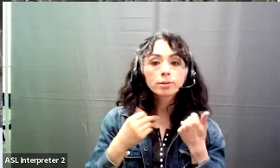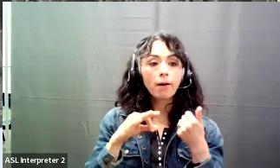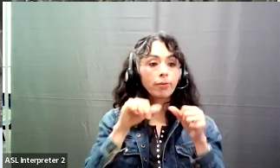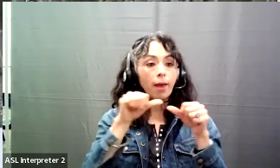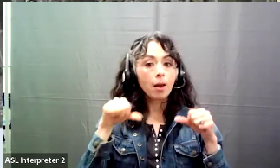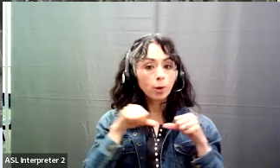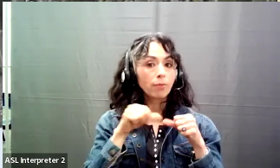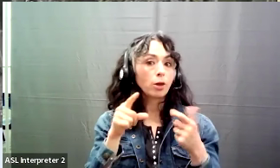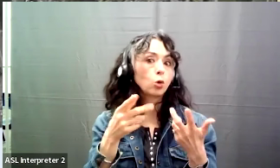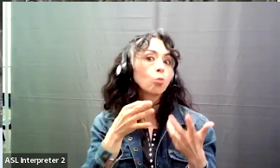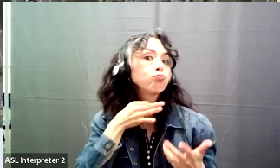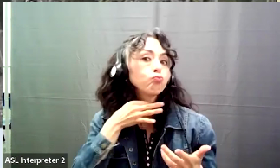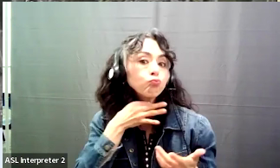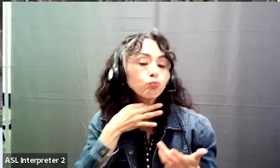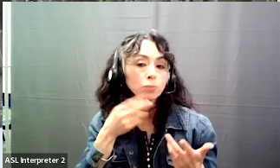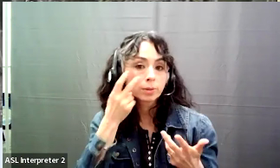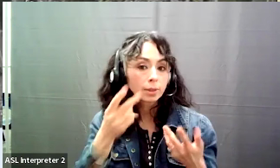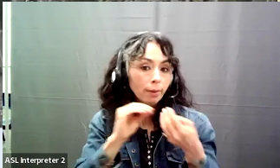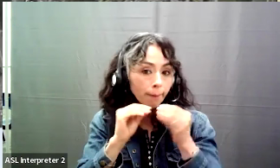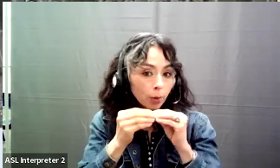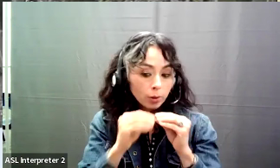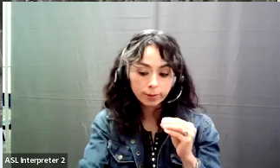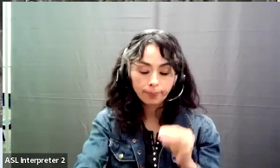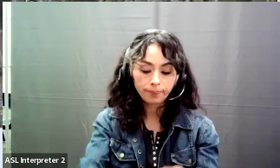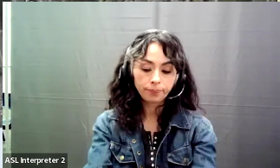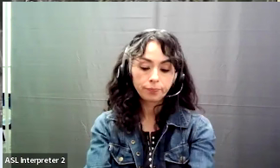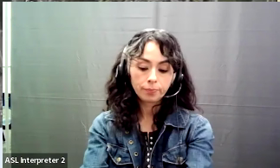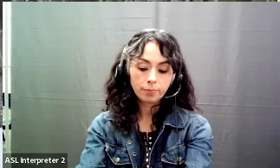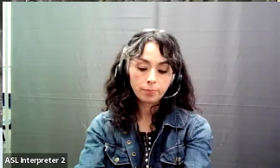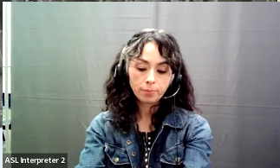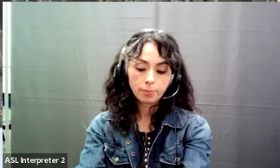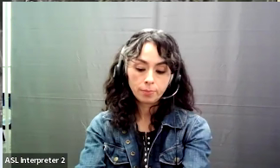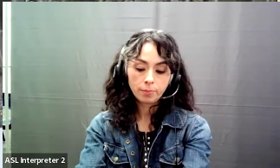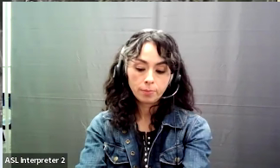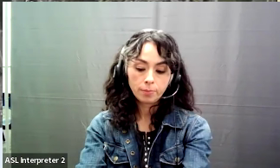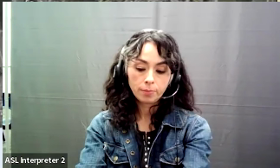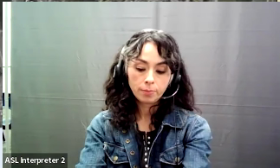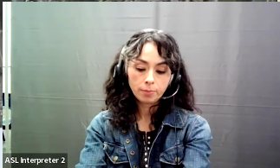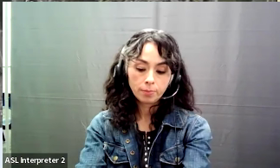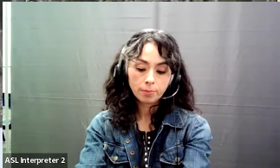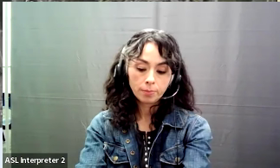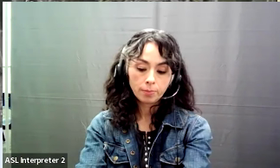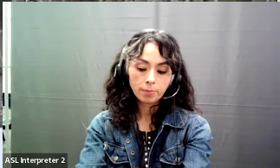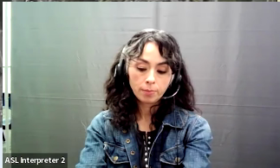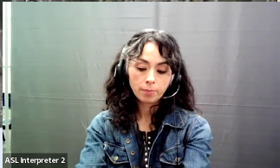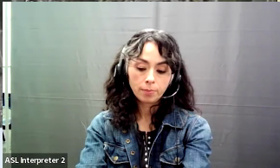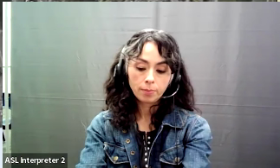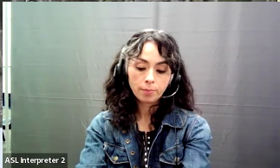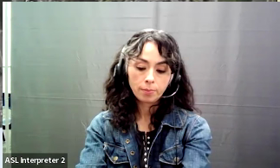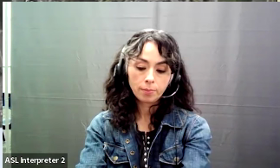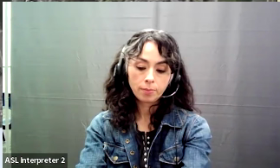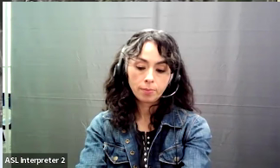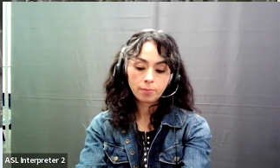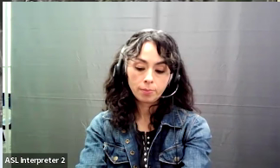address of the area that is of interest to you and that you're going to be working on. You can share the state